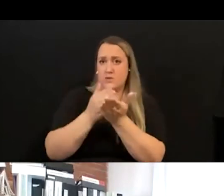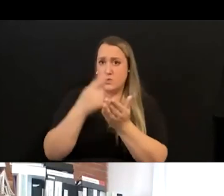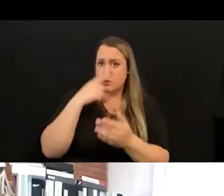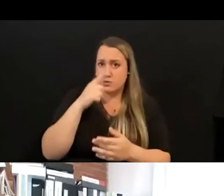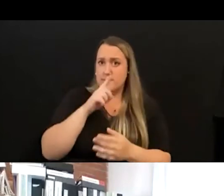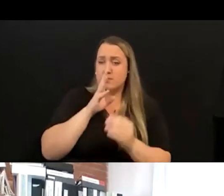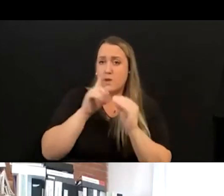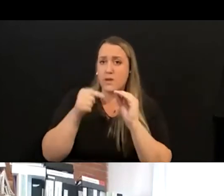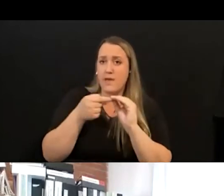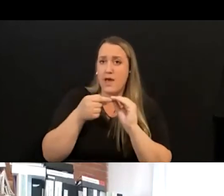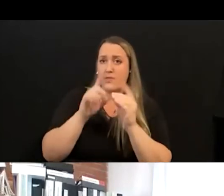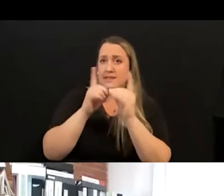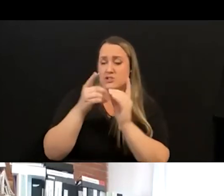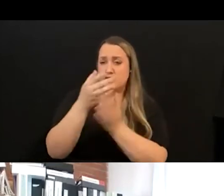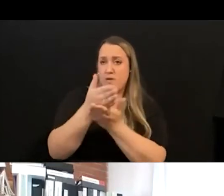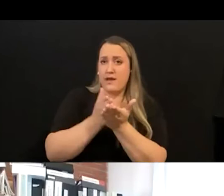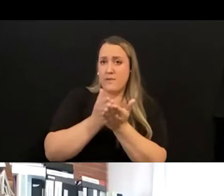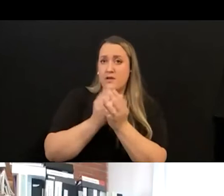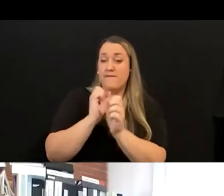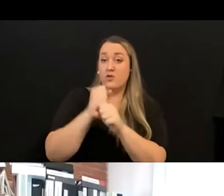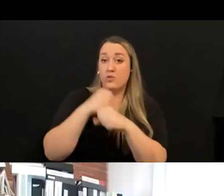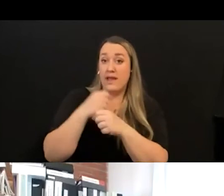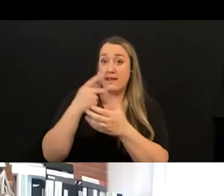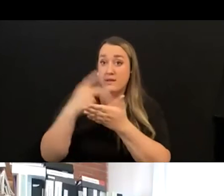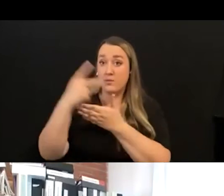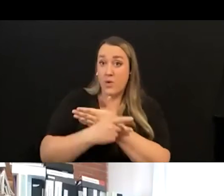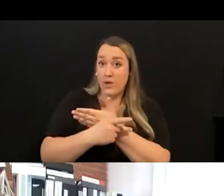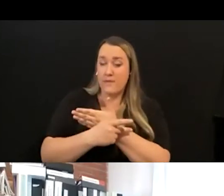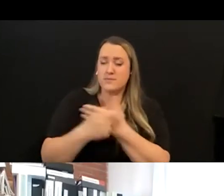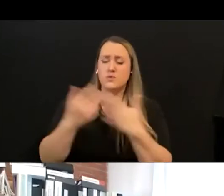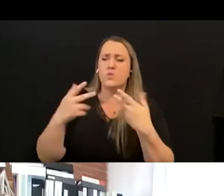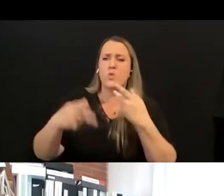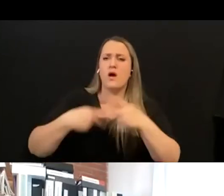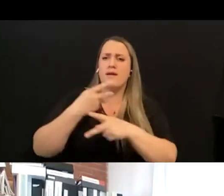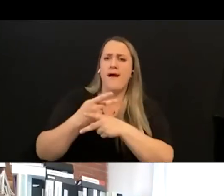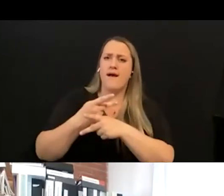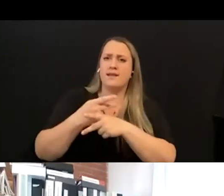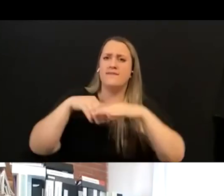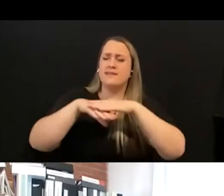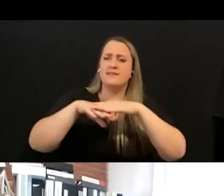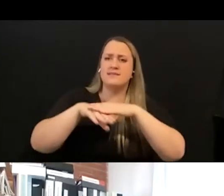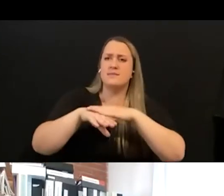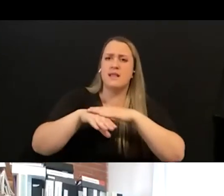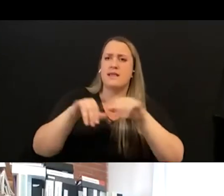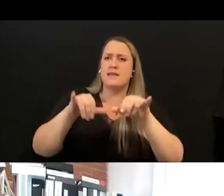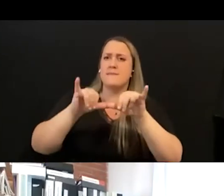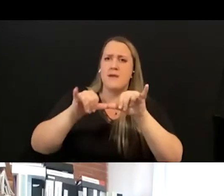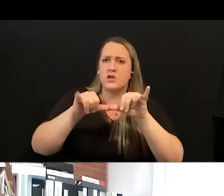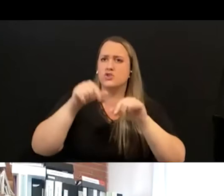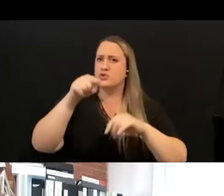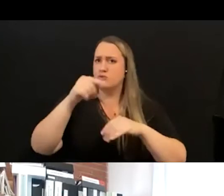about the digital aspect of creating these programs, and what kinds of accessibility measures did you